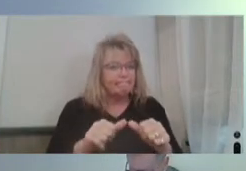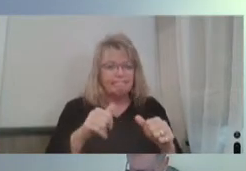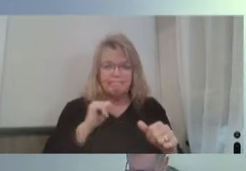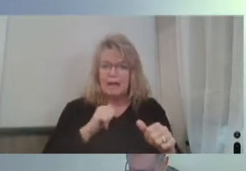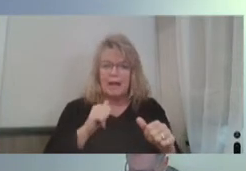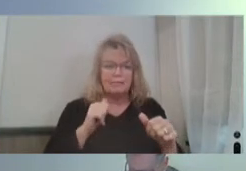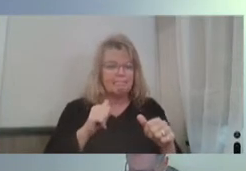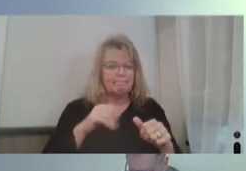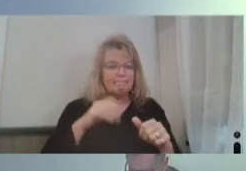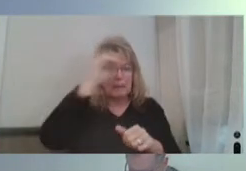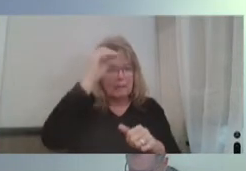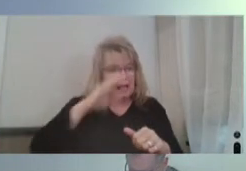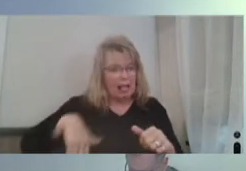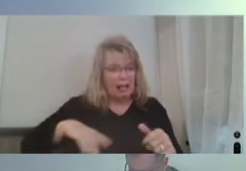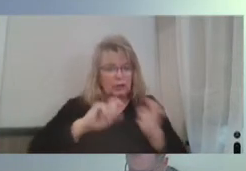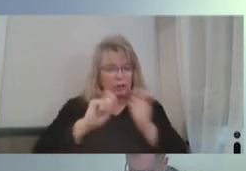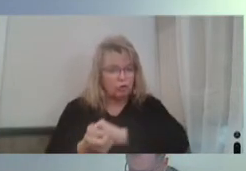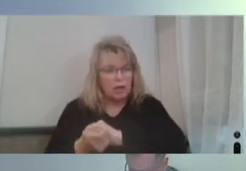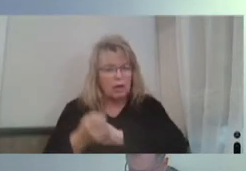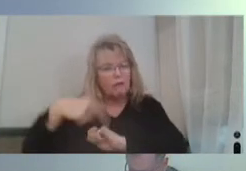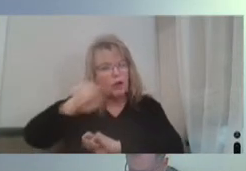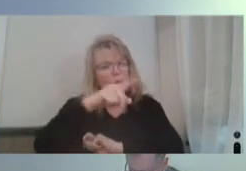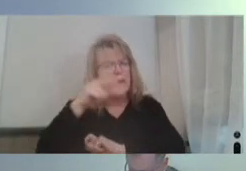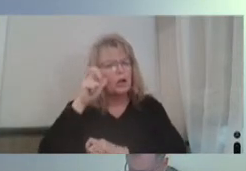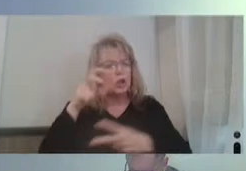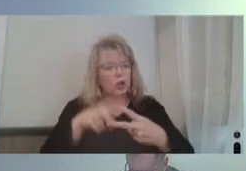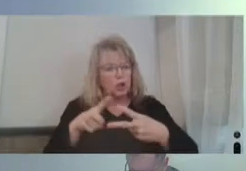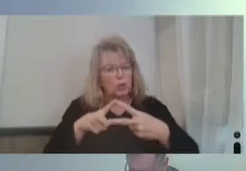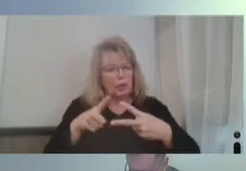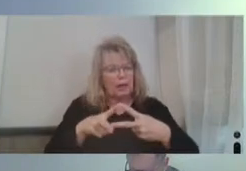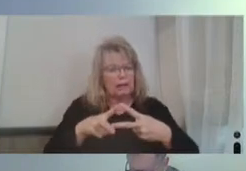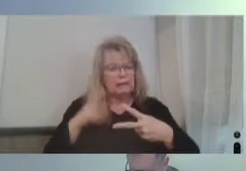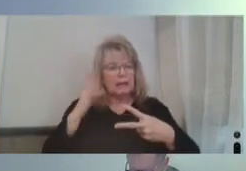and for Mr. Manager, for you guys to hear, there's two things that